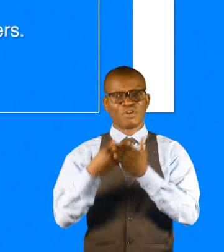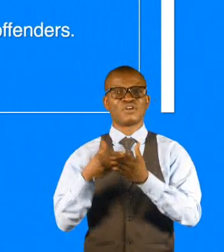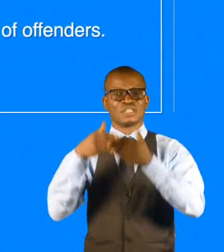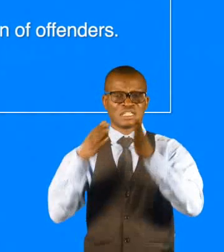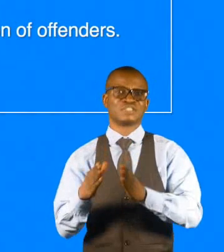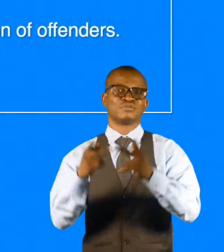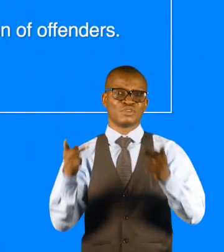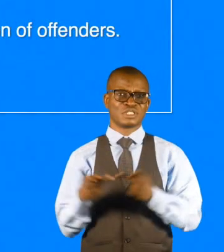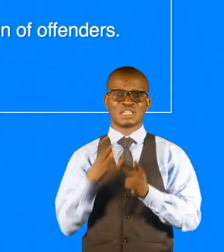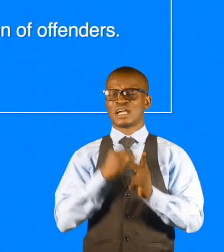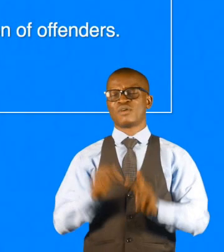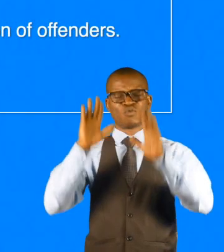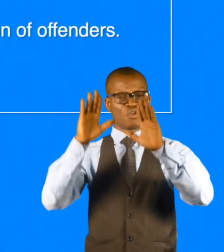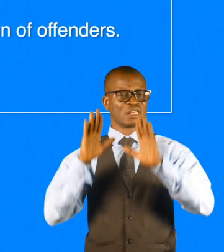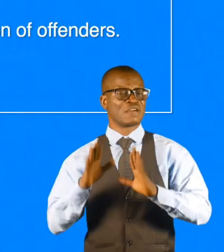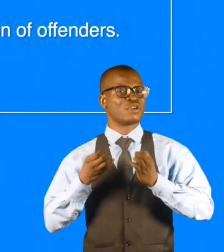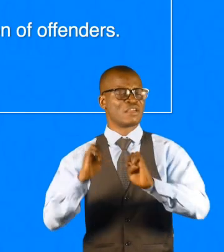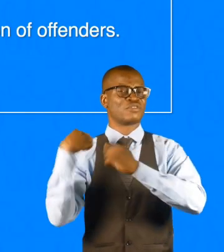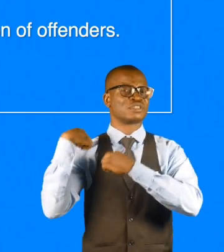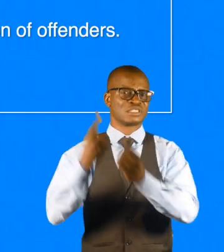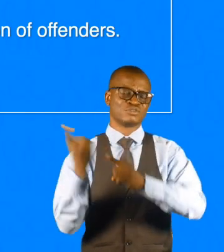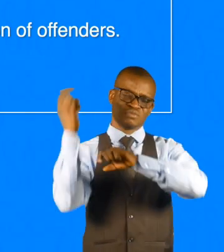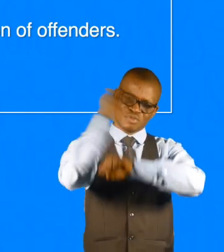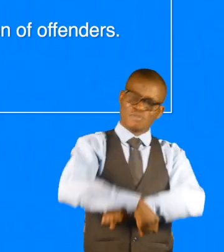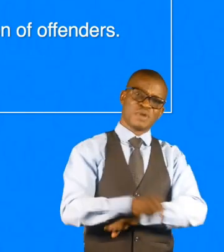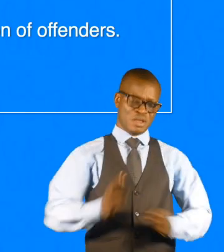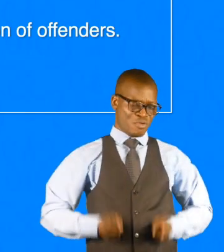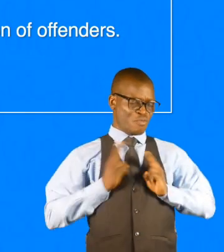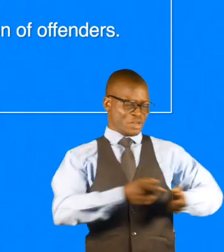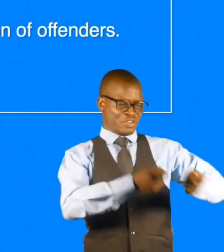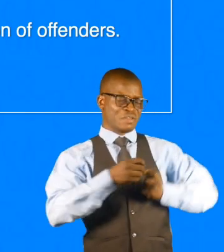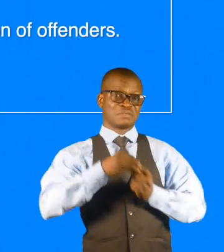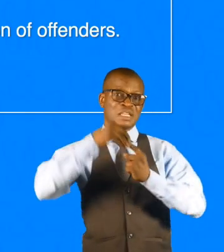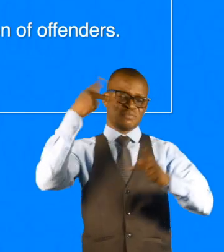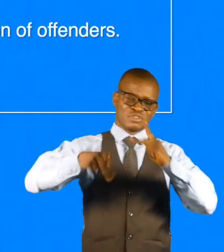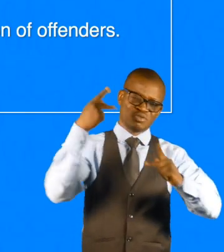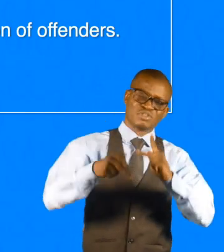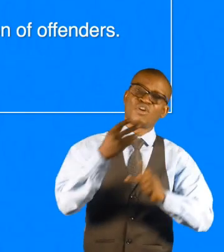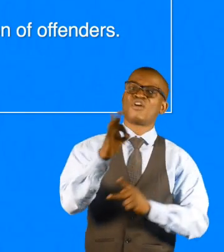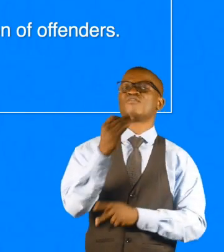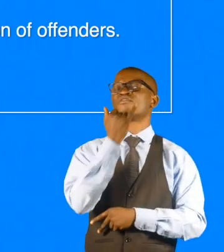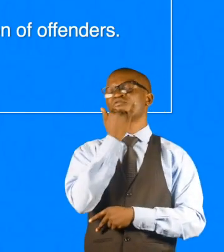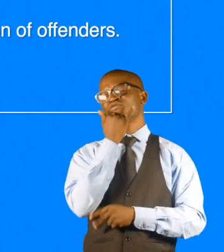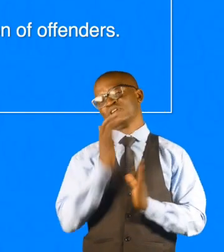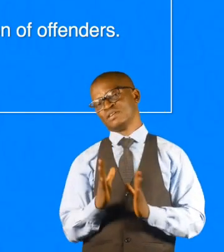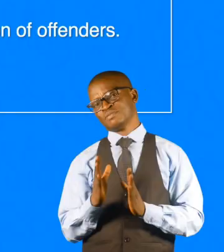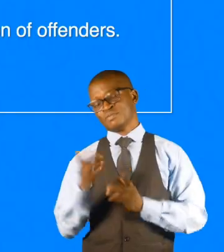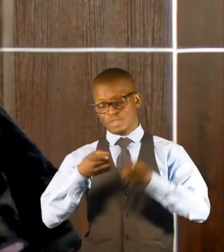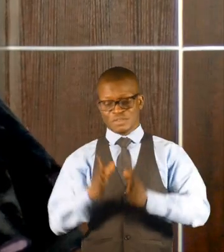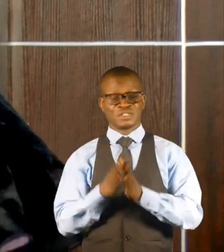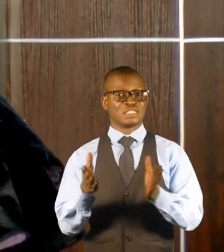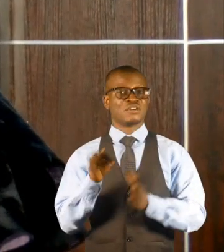strategic, result-oriented leadership and the giant strides made so far in combating human trafficking, especially in the prosecution of